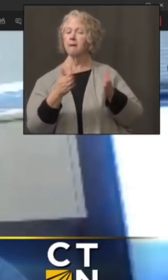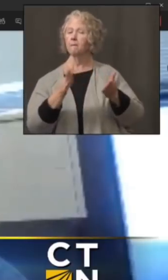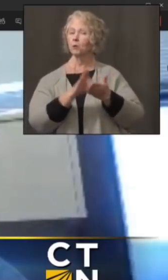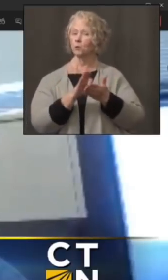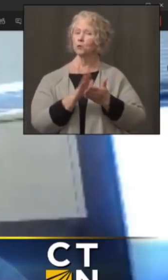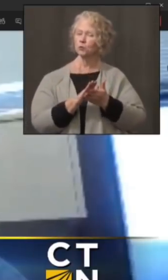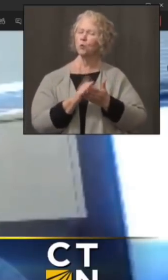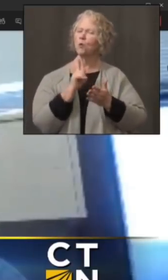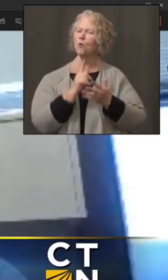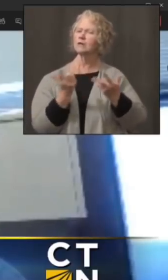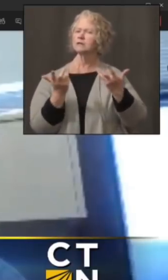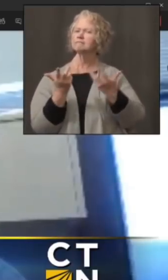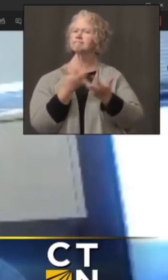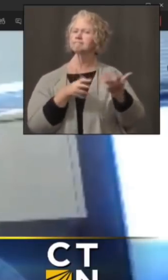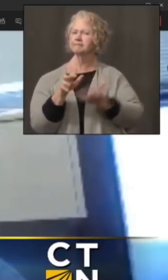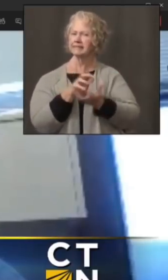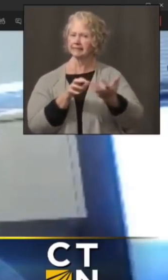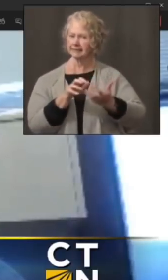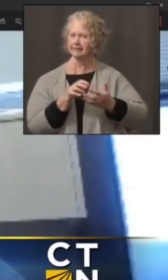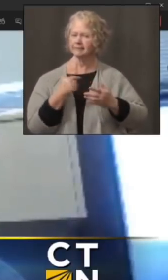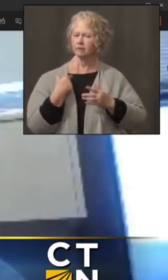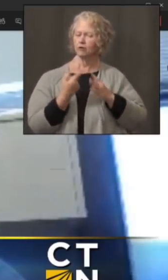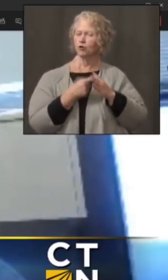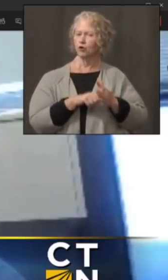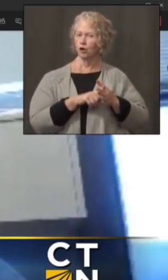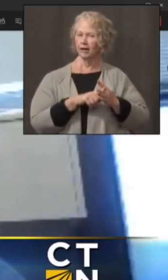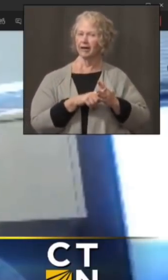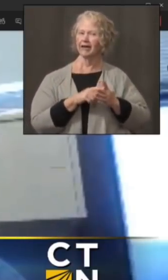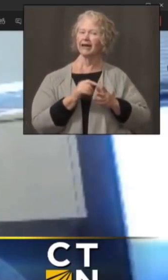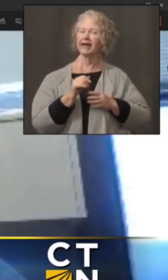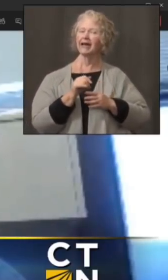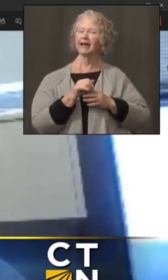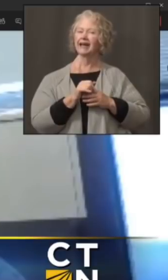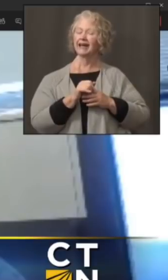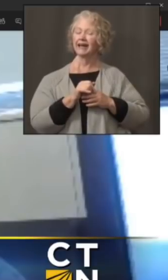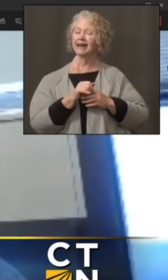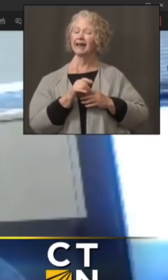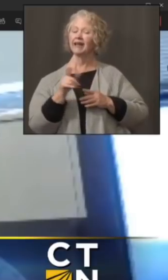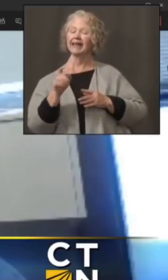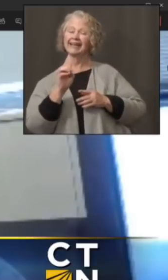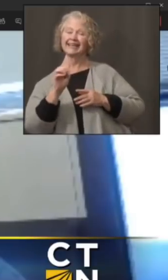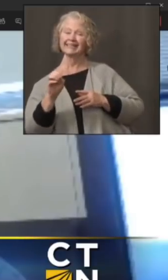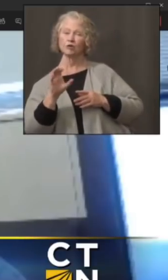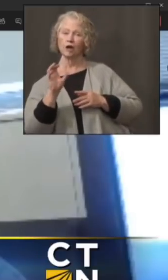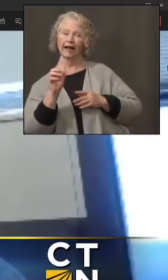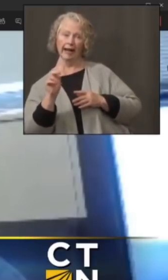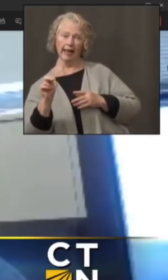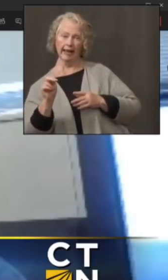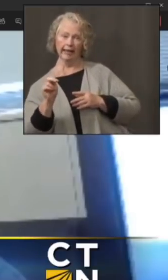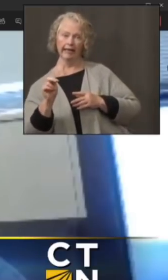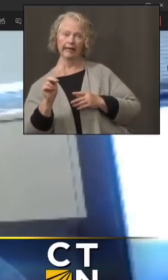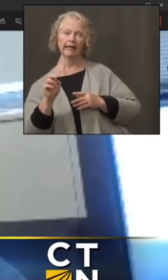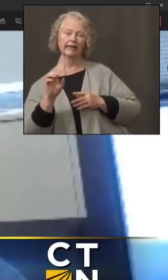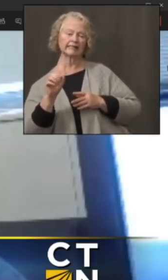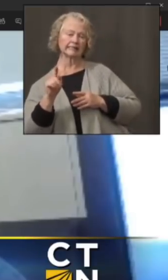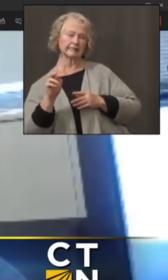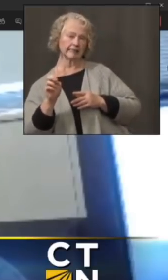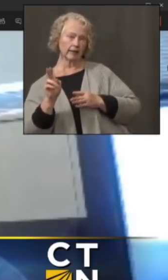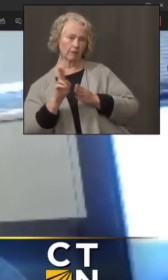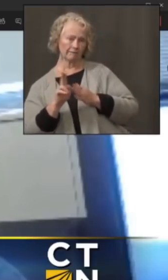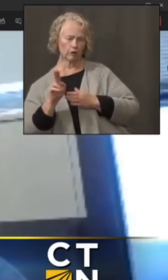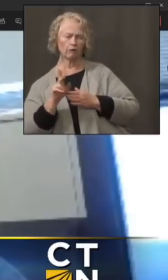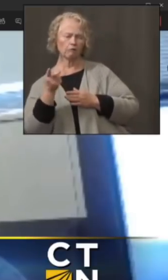from early September, and the Eastern Connecticut State University, our partners there. Dr. Nunez is a great leader of that school,